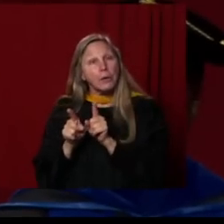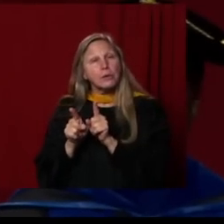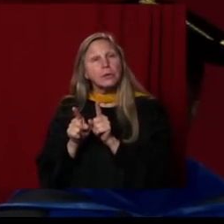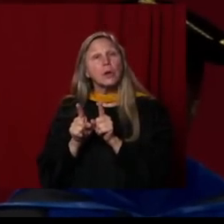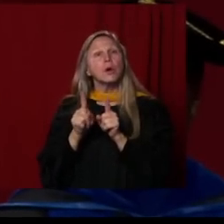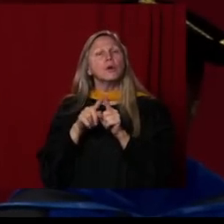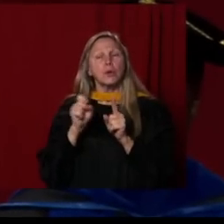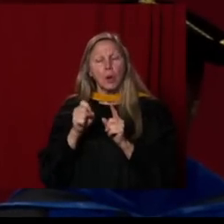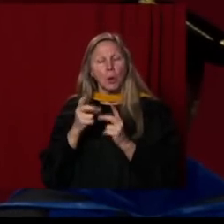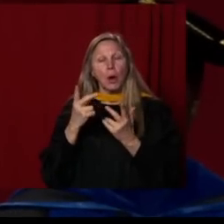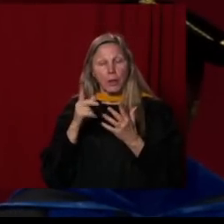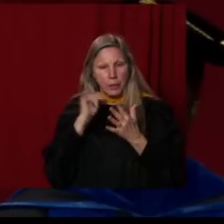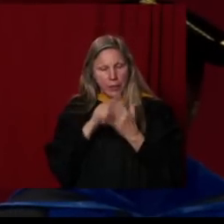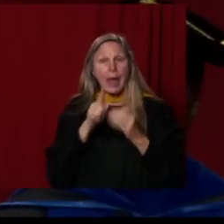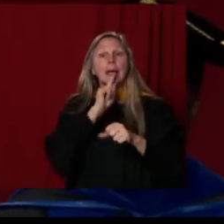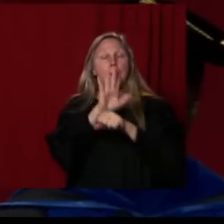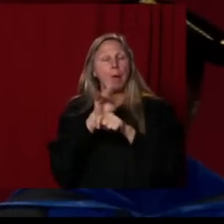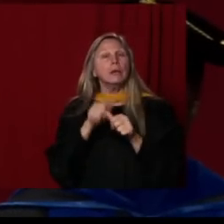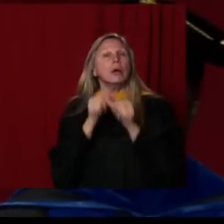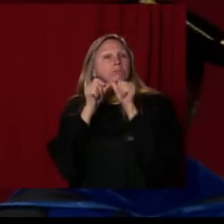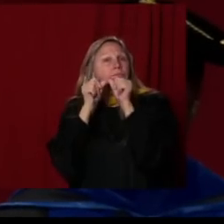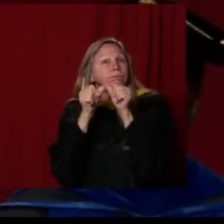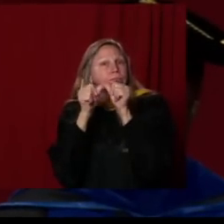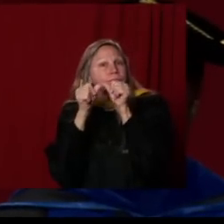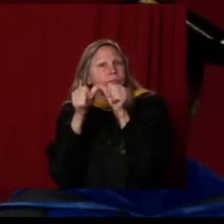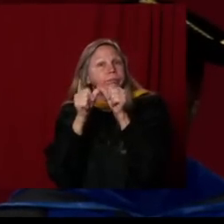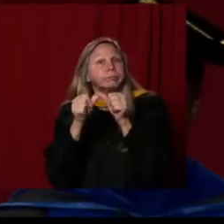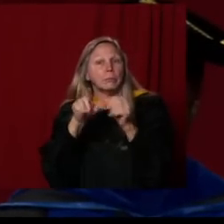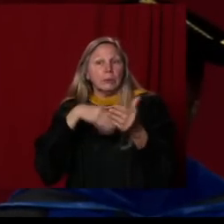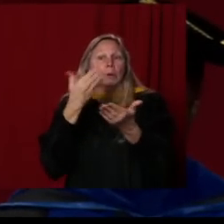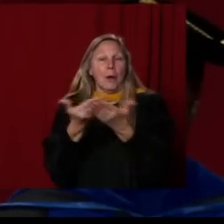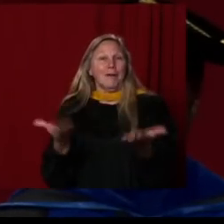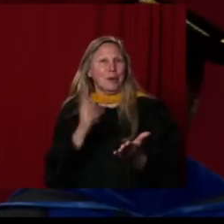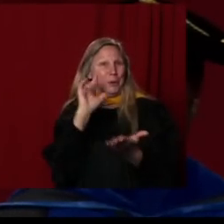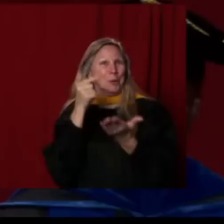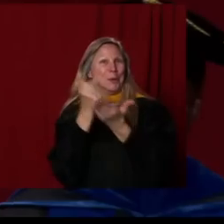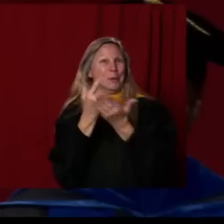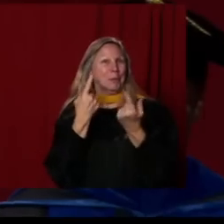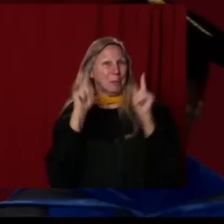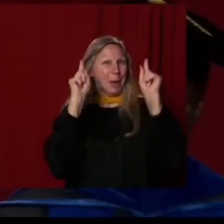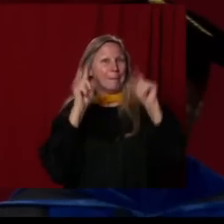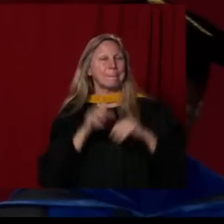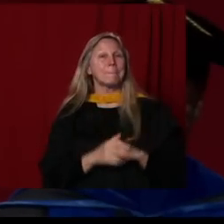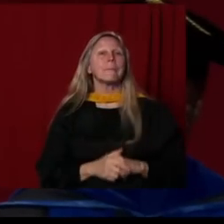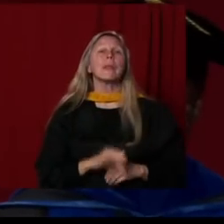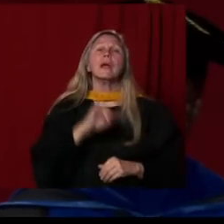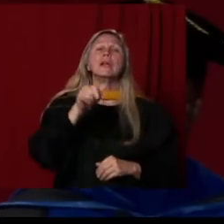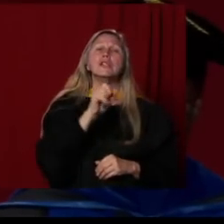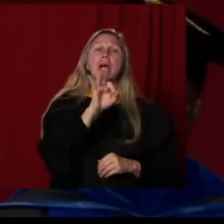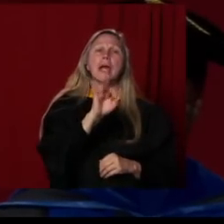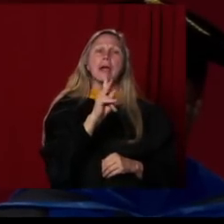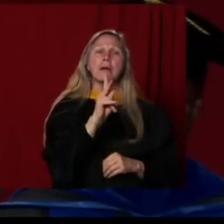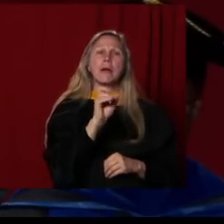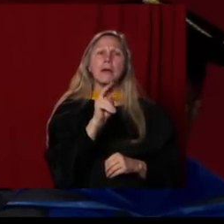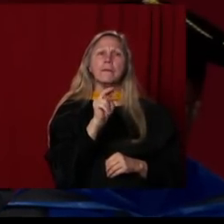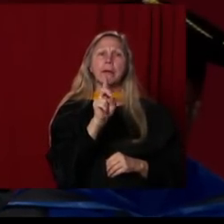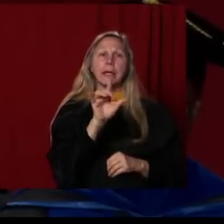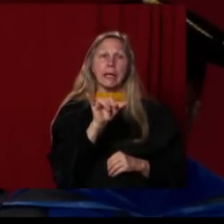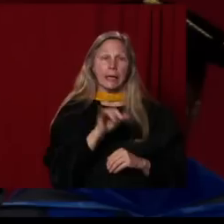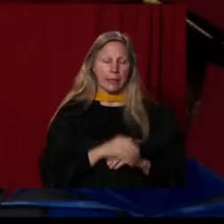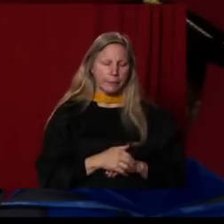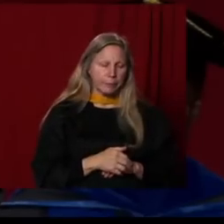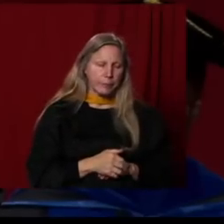through with that commitment by making it here today. John F. Kennedy once said, every